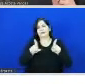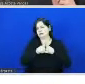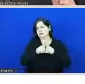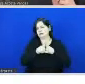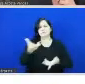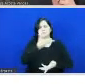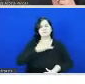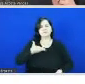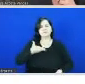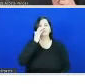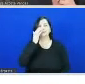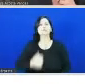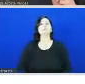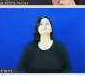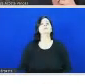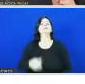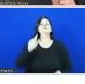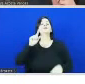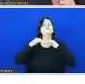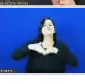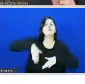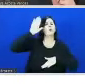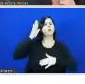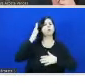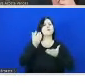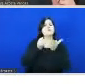with evidence-based policies. So